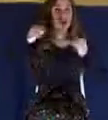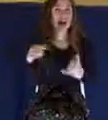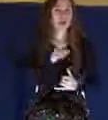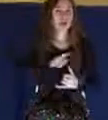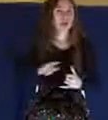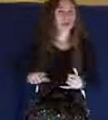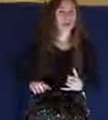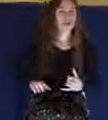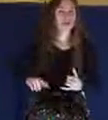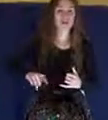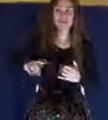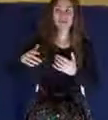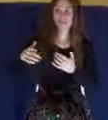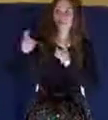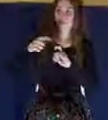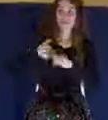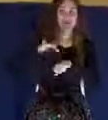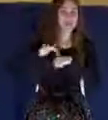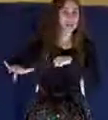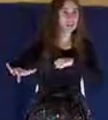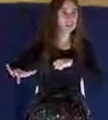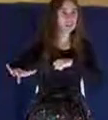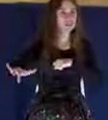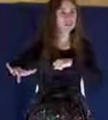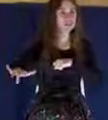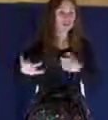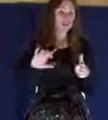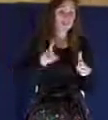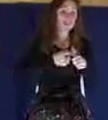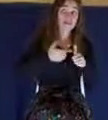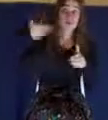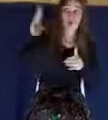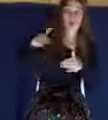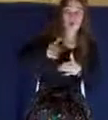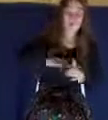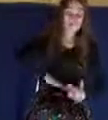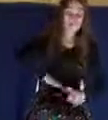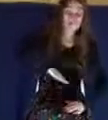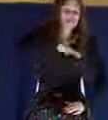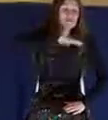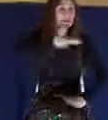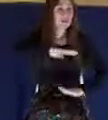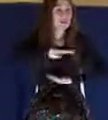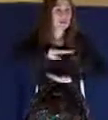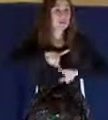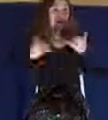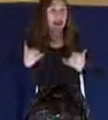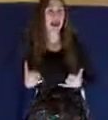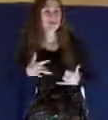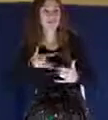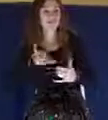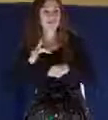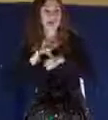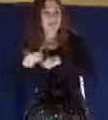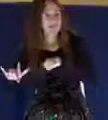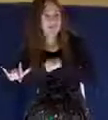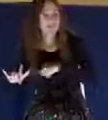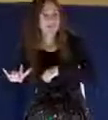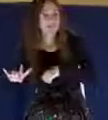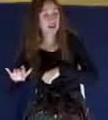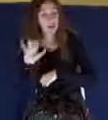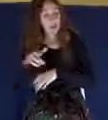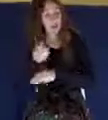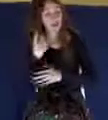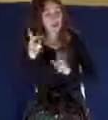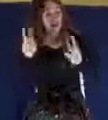Moab, I was full, but now I'm coming back and now I'm empty. She feels emptiness. This is one of the themes of the book, and that is